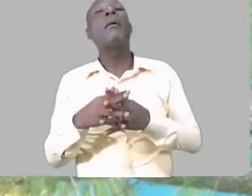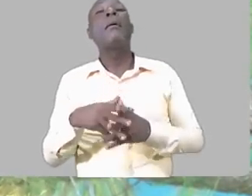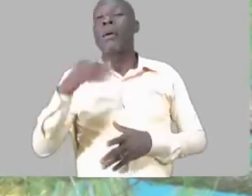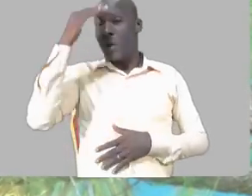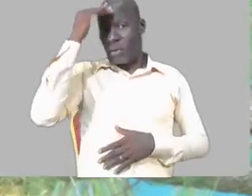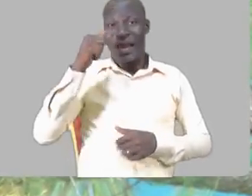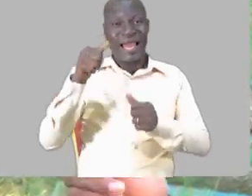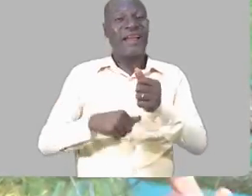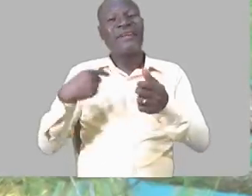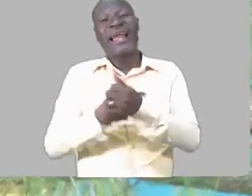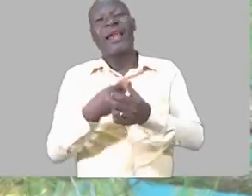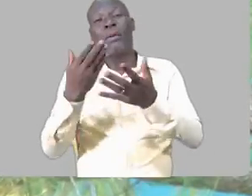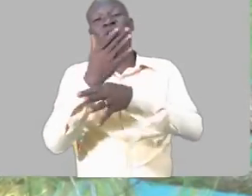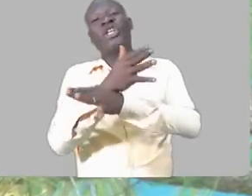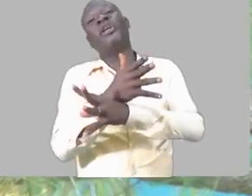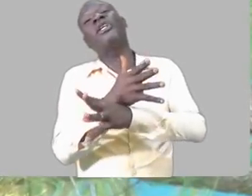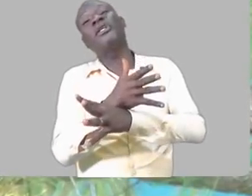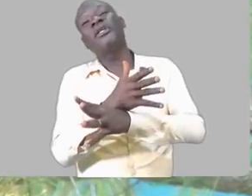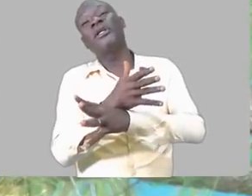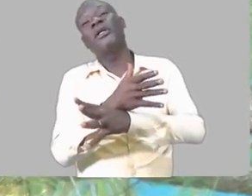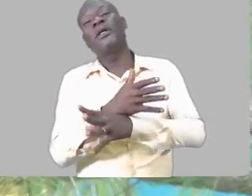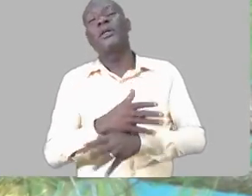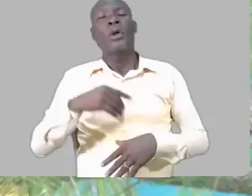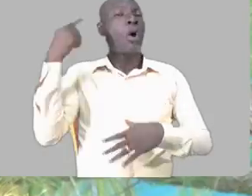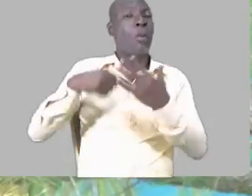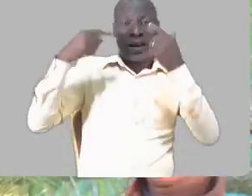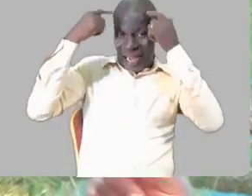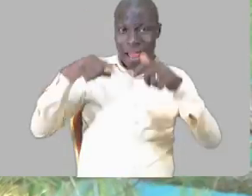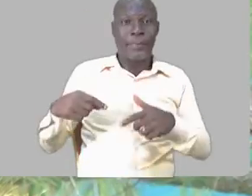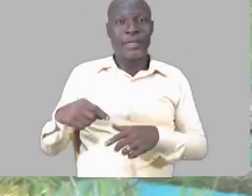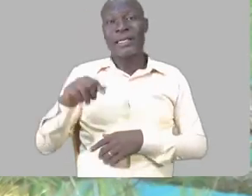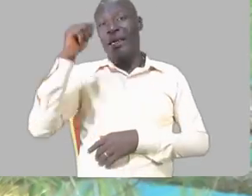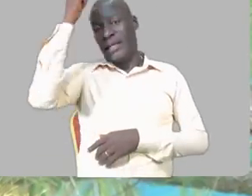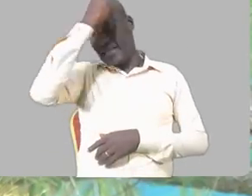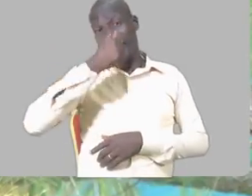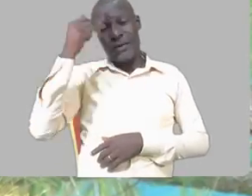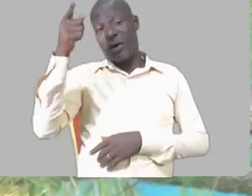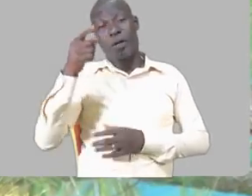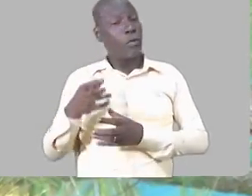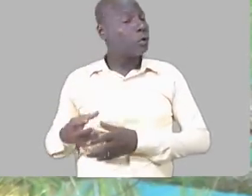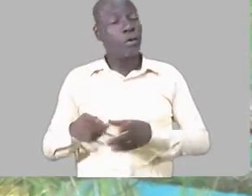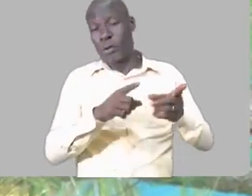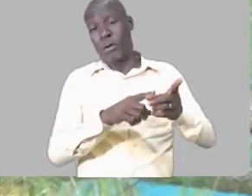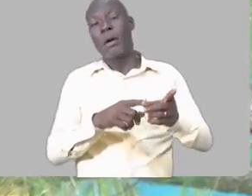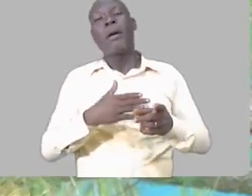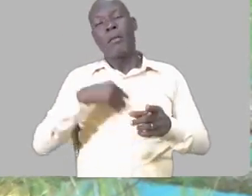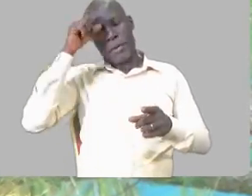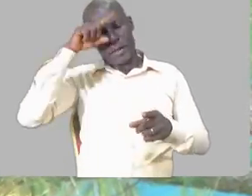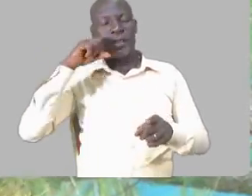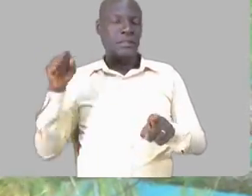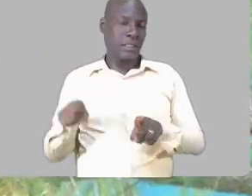Ade nagare nibi enyanku obeko Germany. Edi asem na esi wo Asia a opesa okwa ho. Odofo, what do